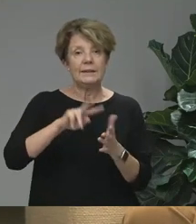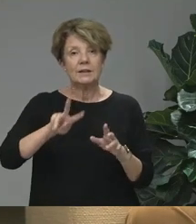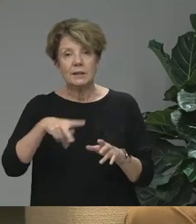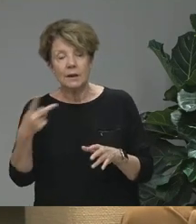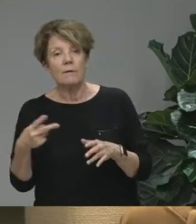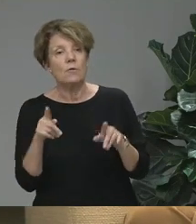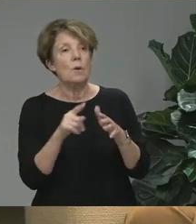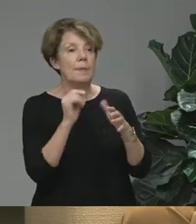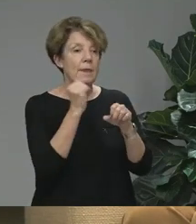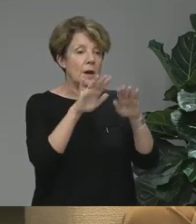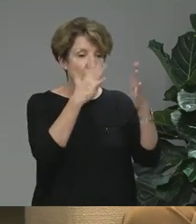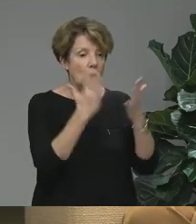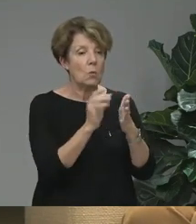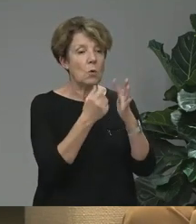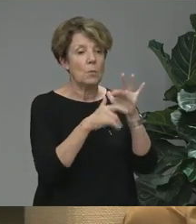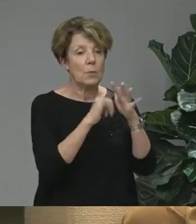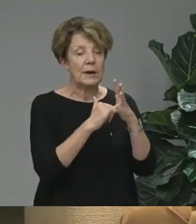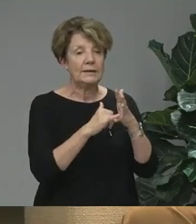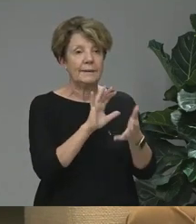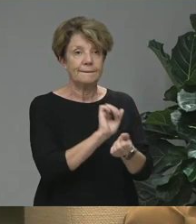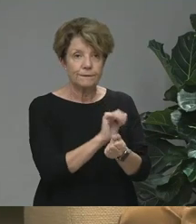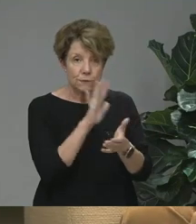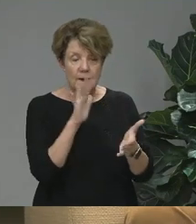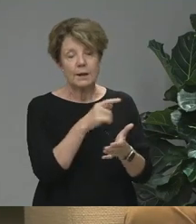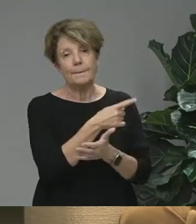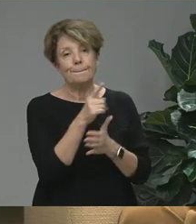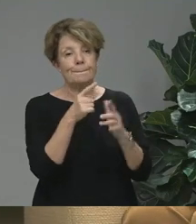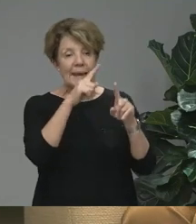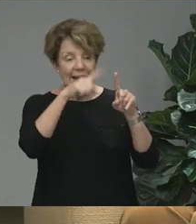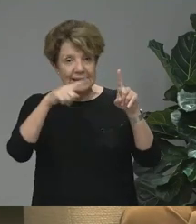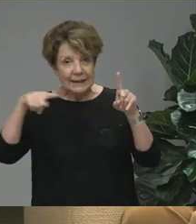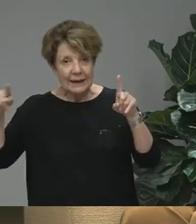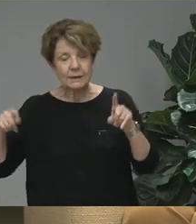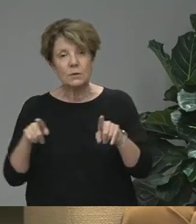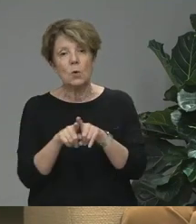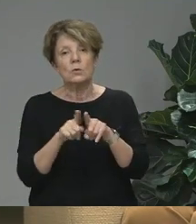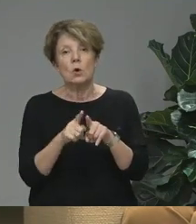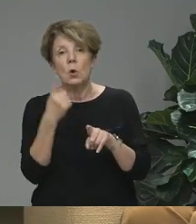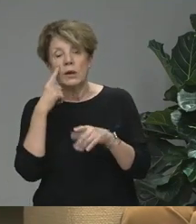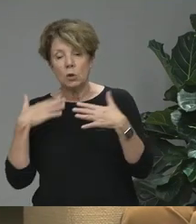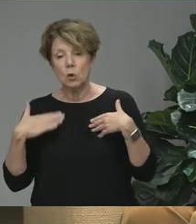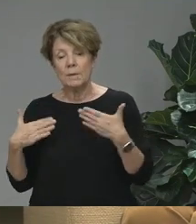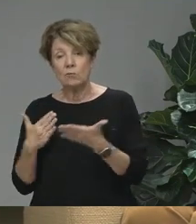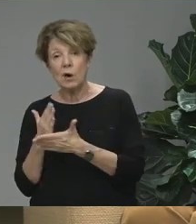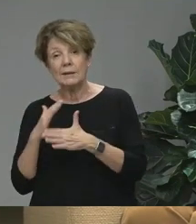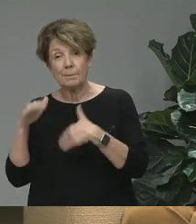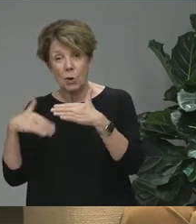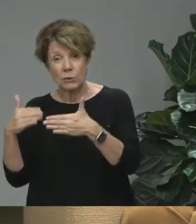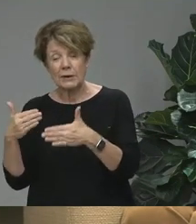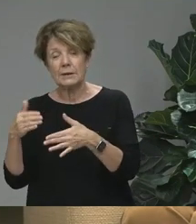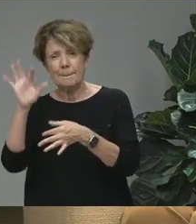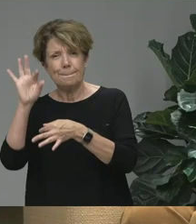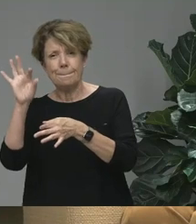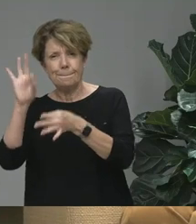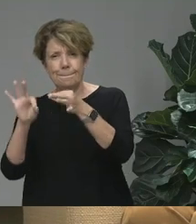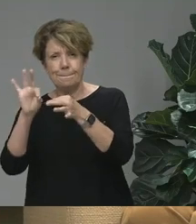Freedom Index, that's from the Rights Tracker initiative that's measuring human rights progress, you know, in, I think